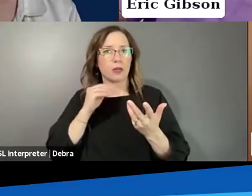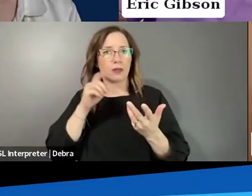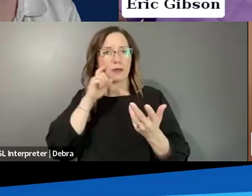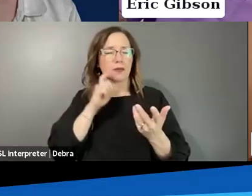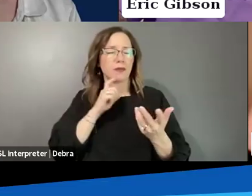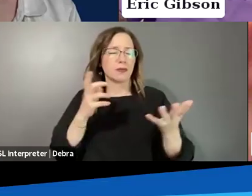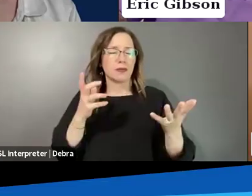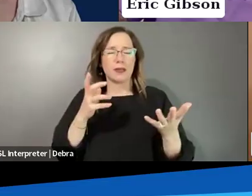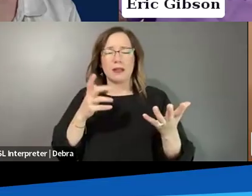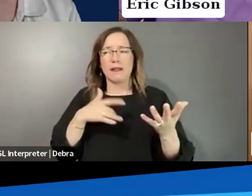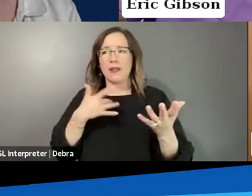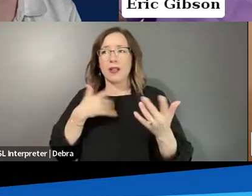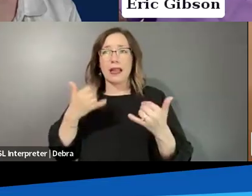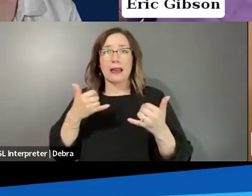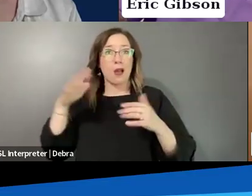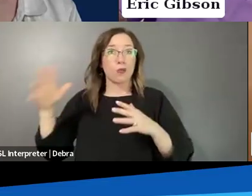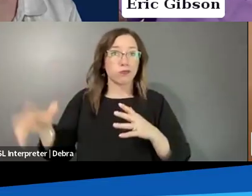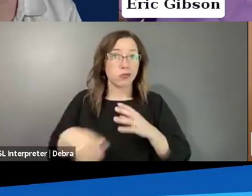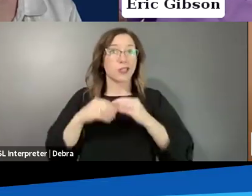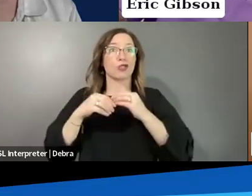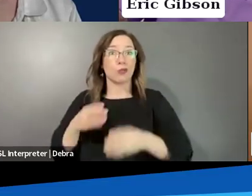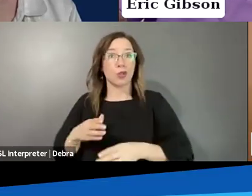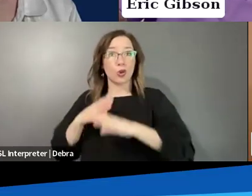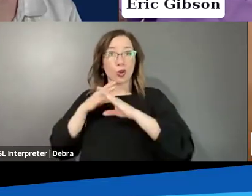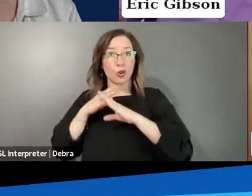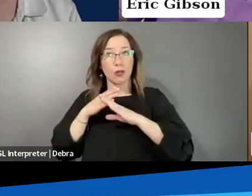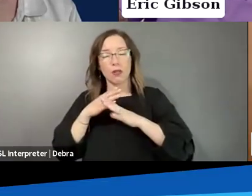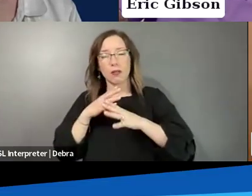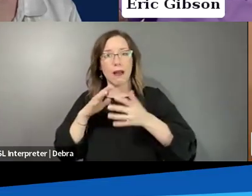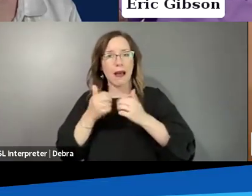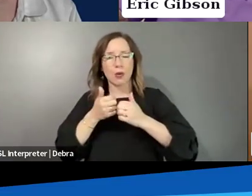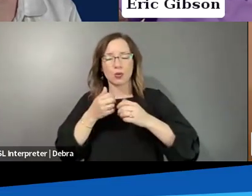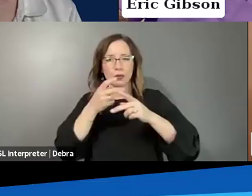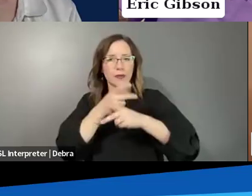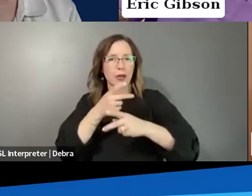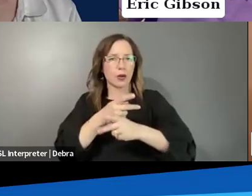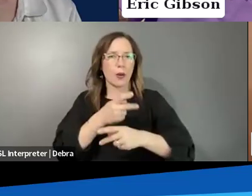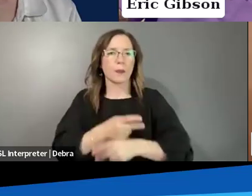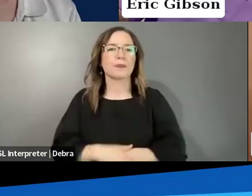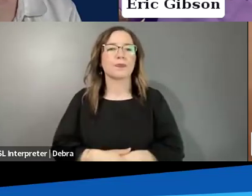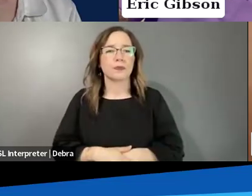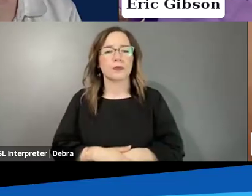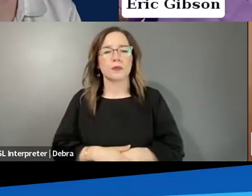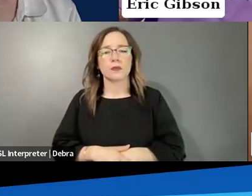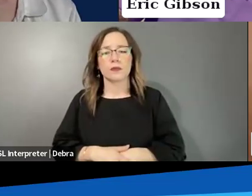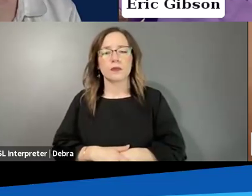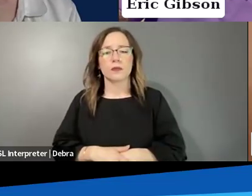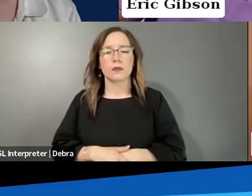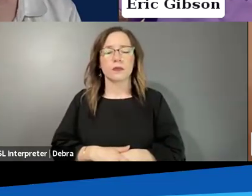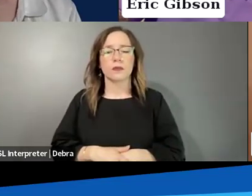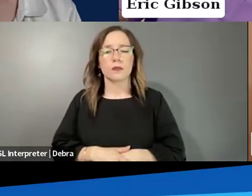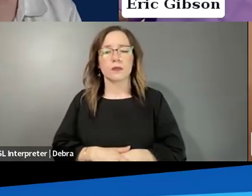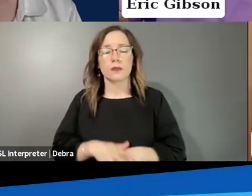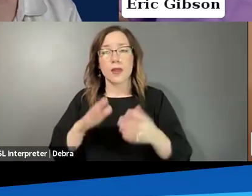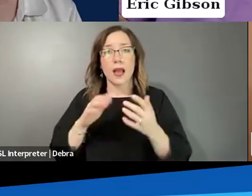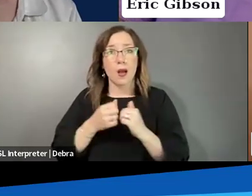like it has this additional hurdle, right? Of thinking about how we